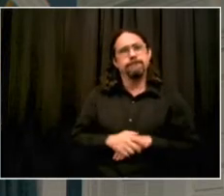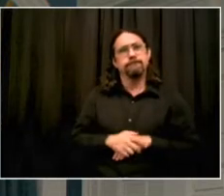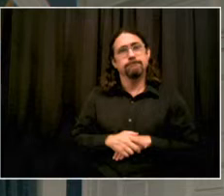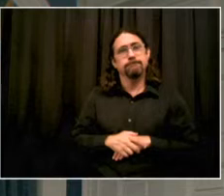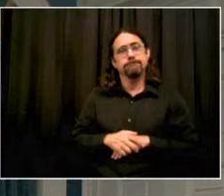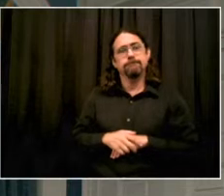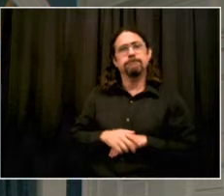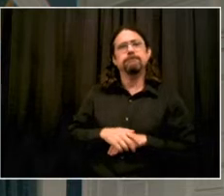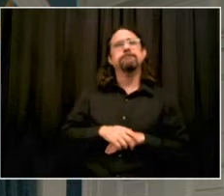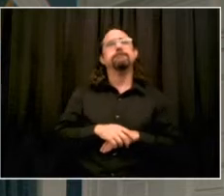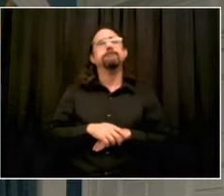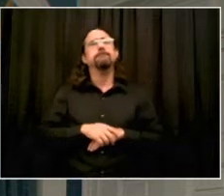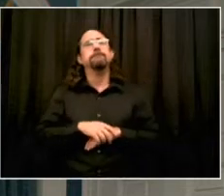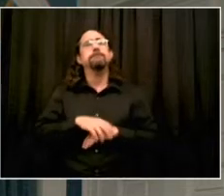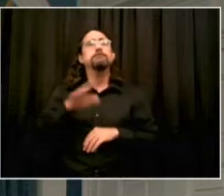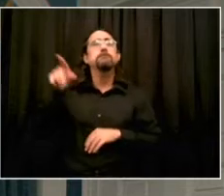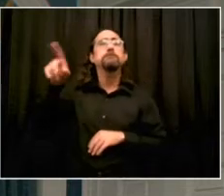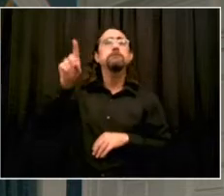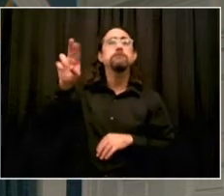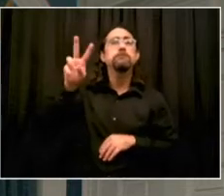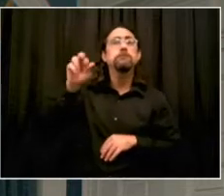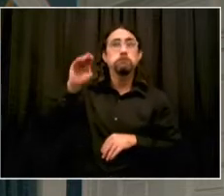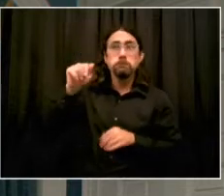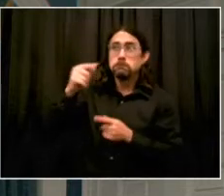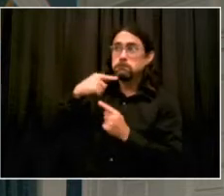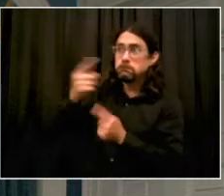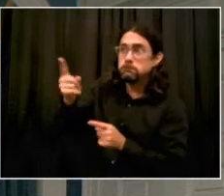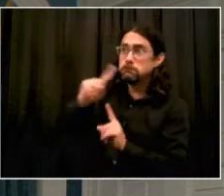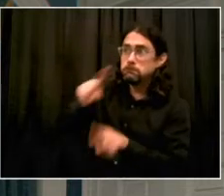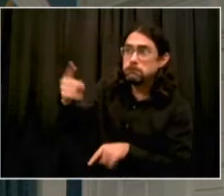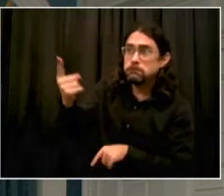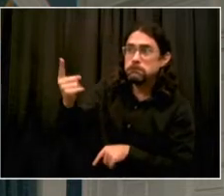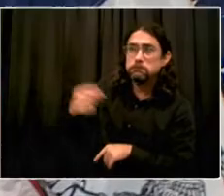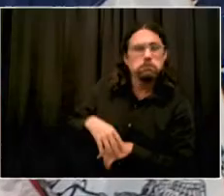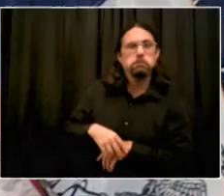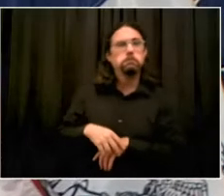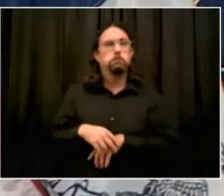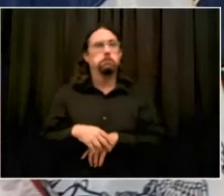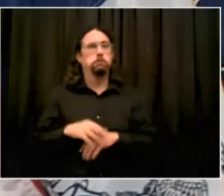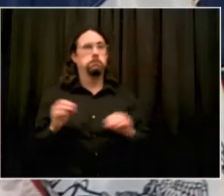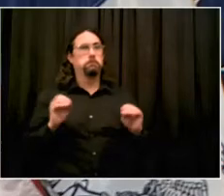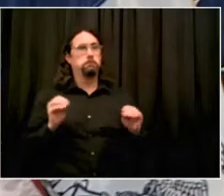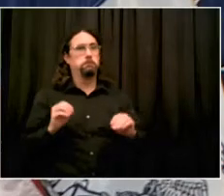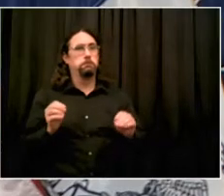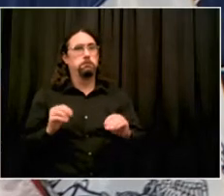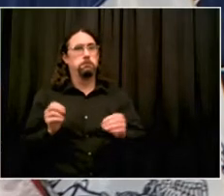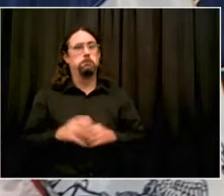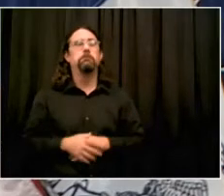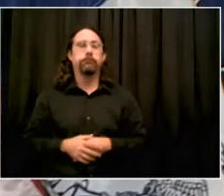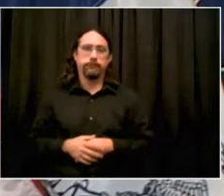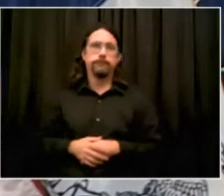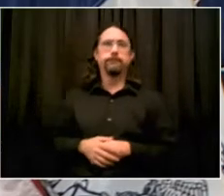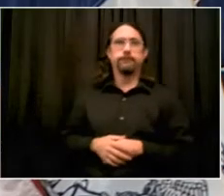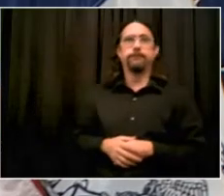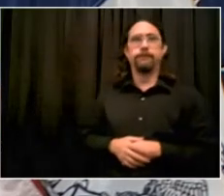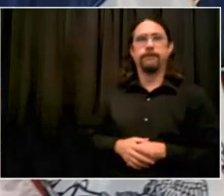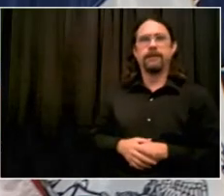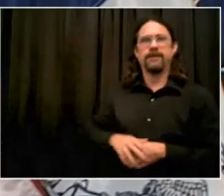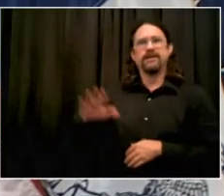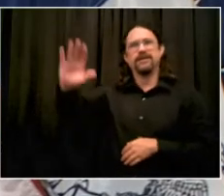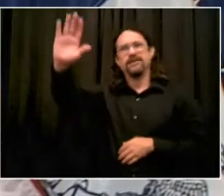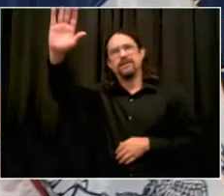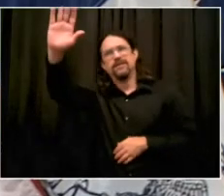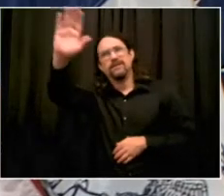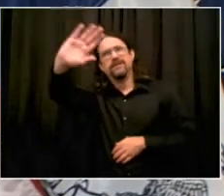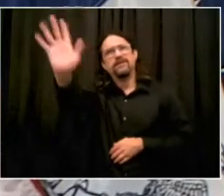I didn't hear an exact threshold. It just seems like, the cutoff for closing schools is pretty exact. So people